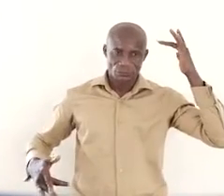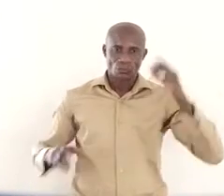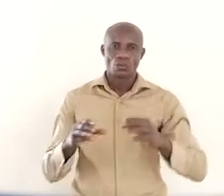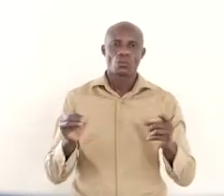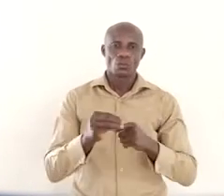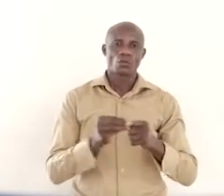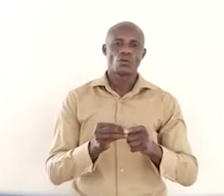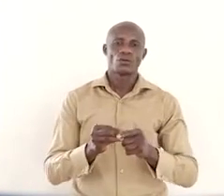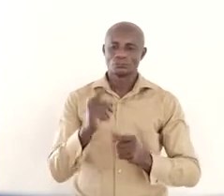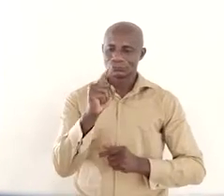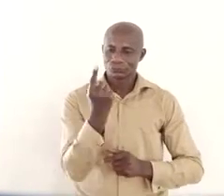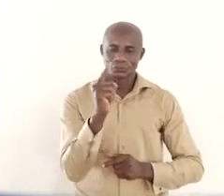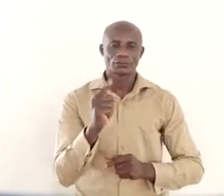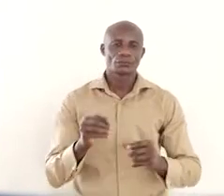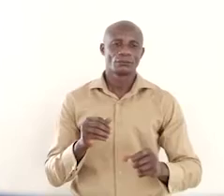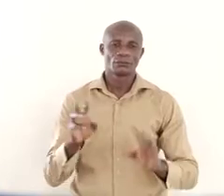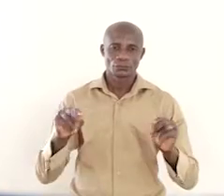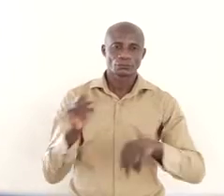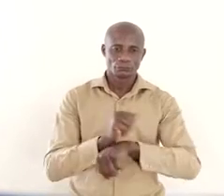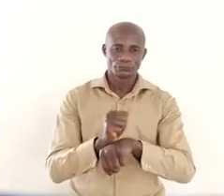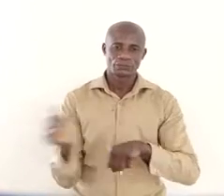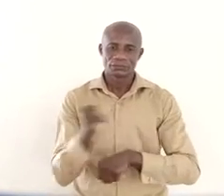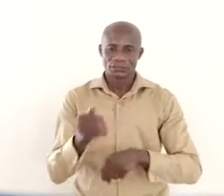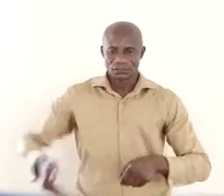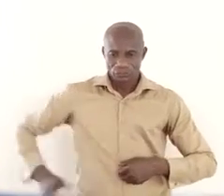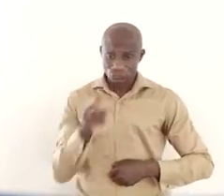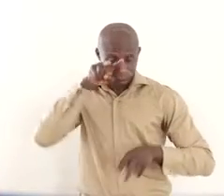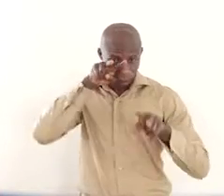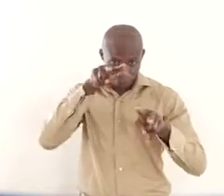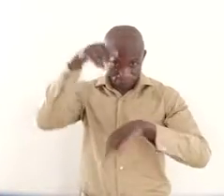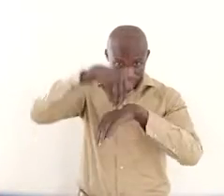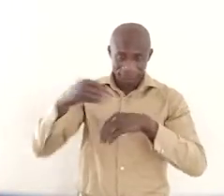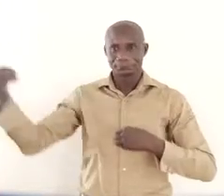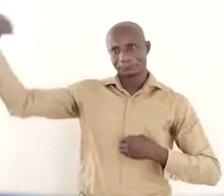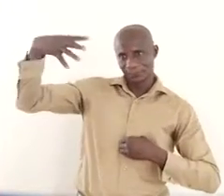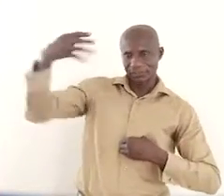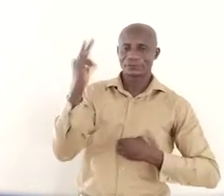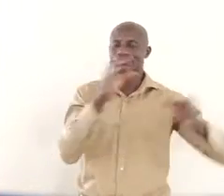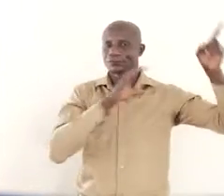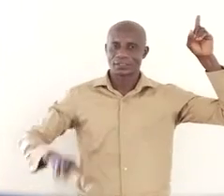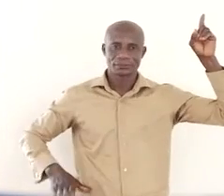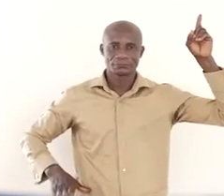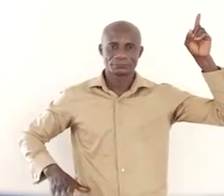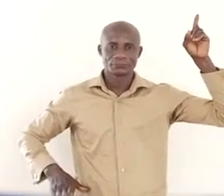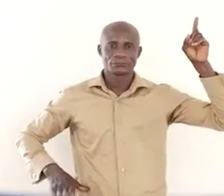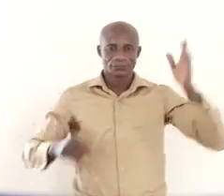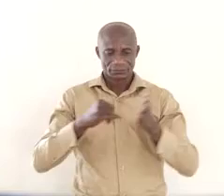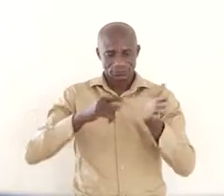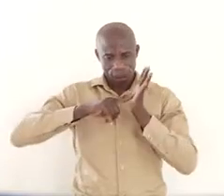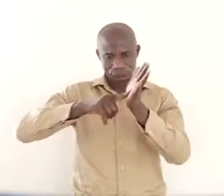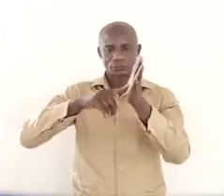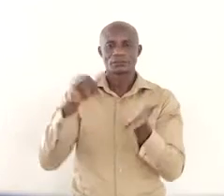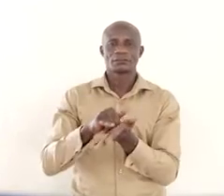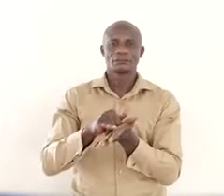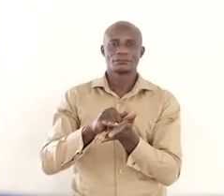or the unemployment or loneliness, that they should look at the light of Christ, that the light of Christ